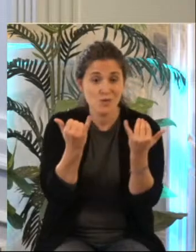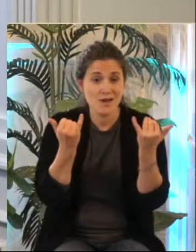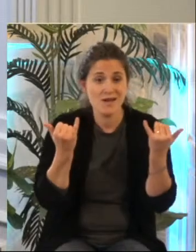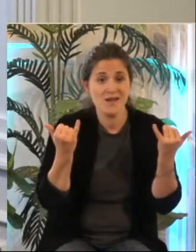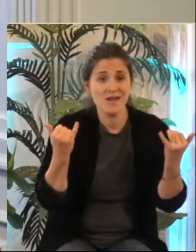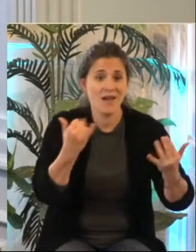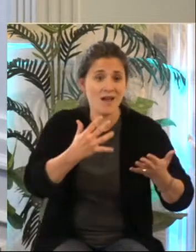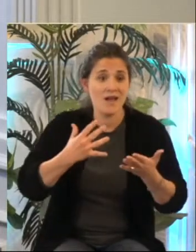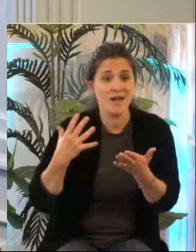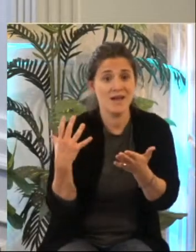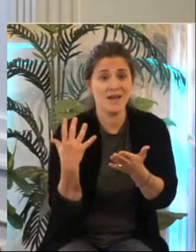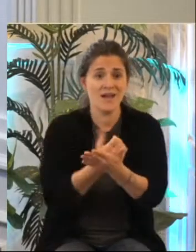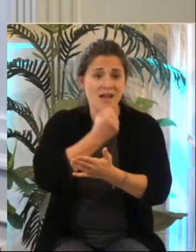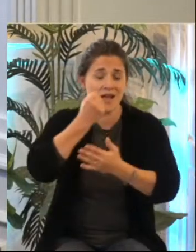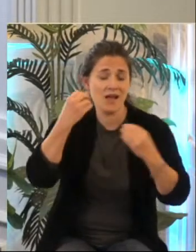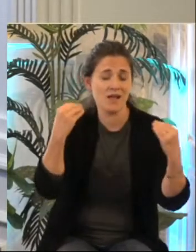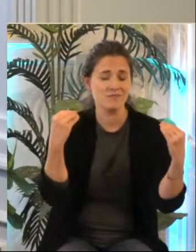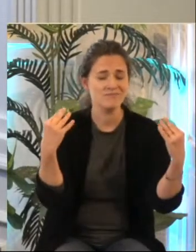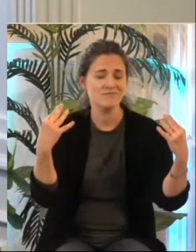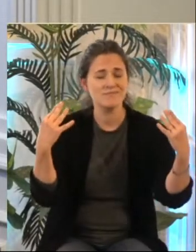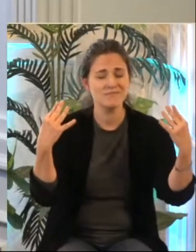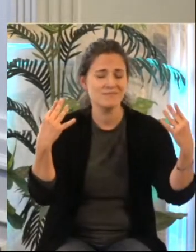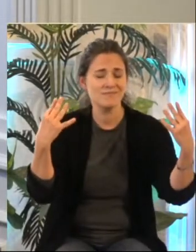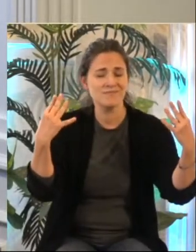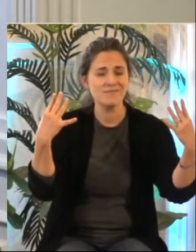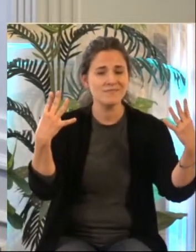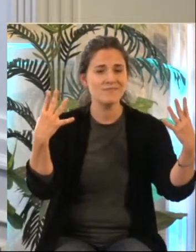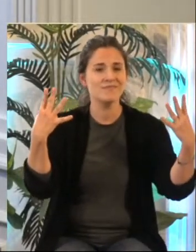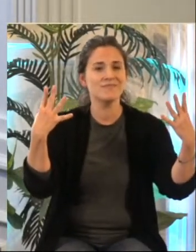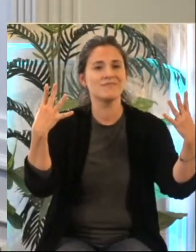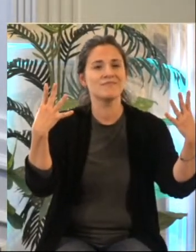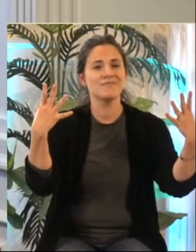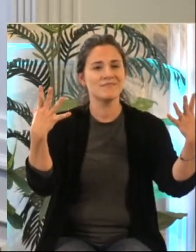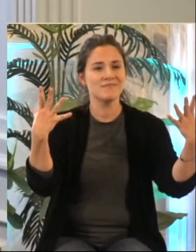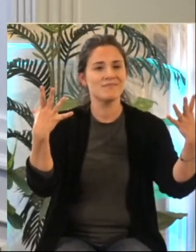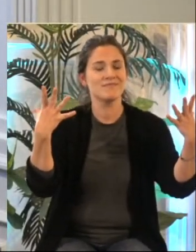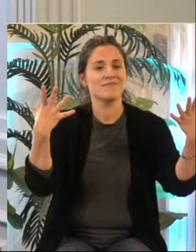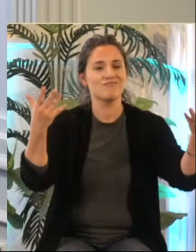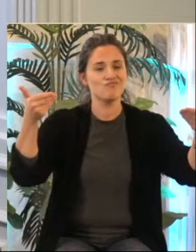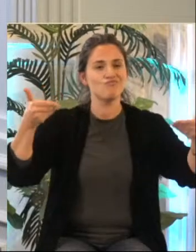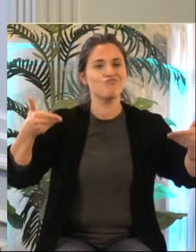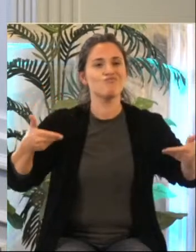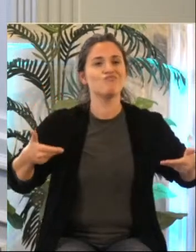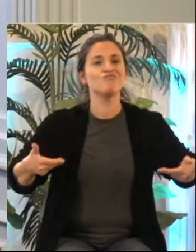a bold world for me.